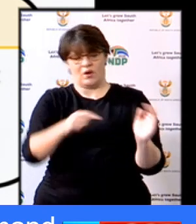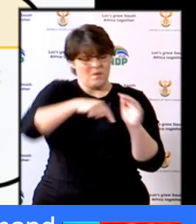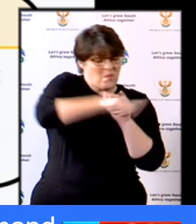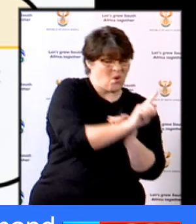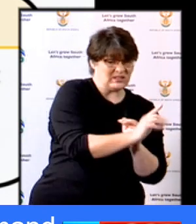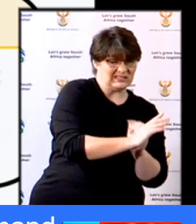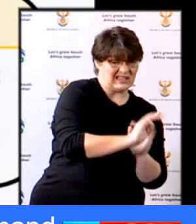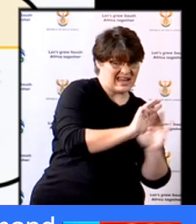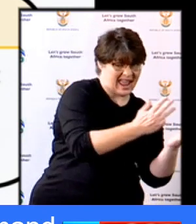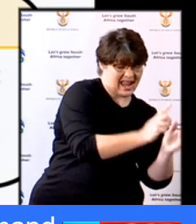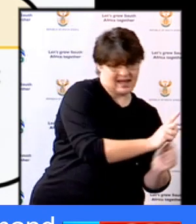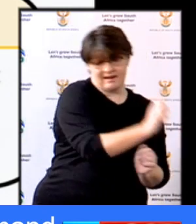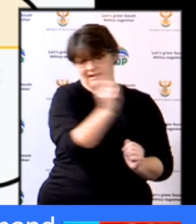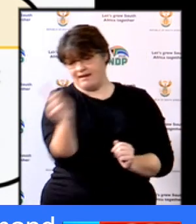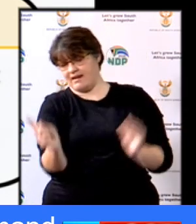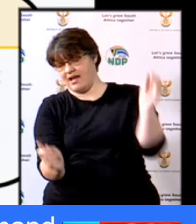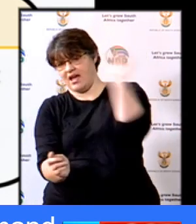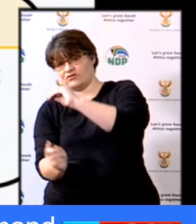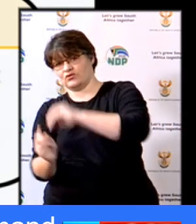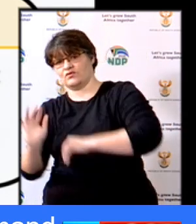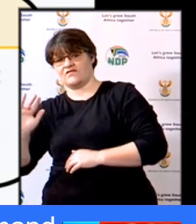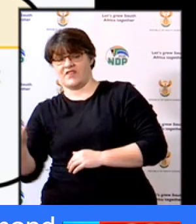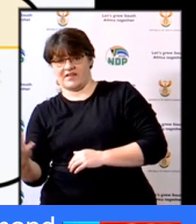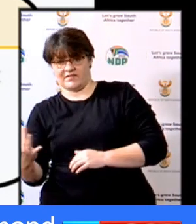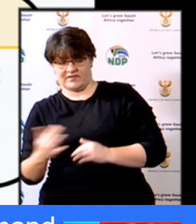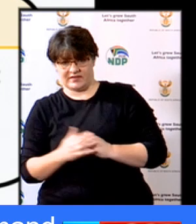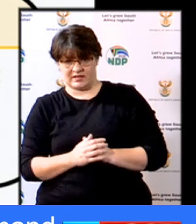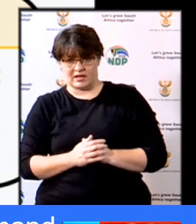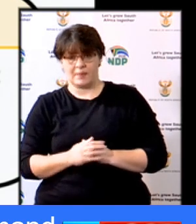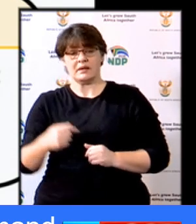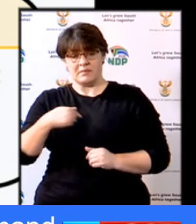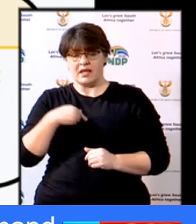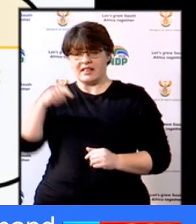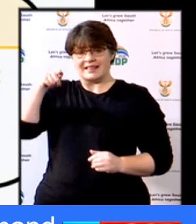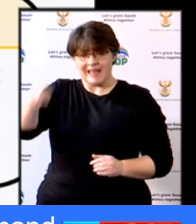However, on-site consumption is prohibited,